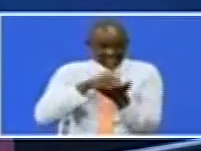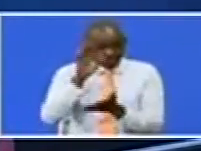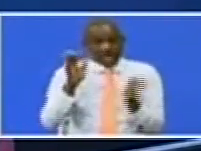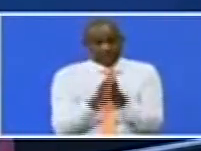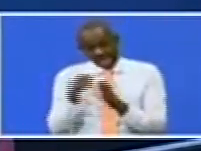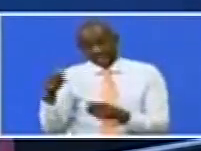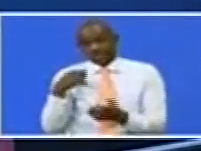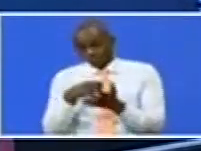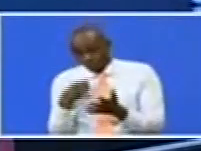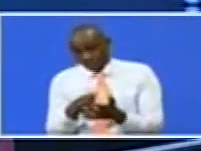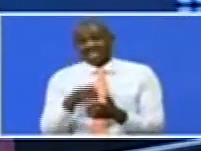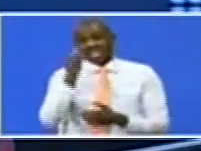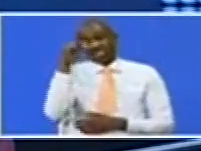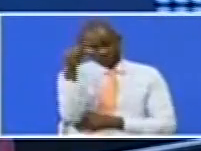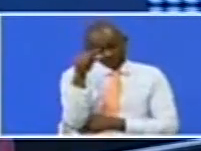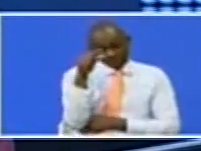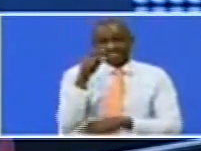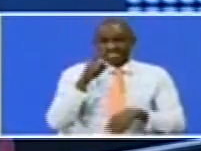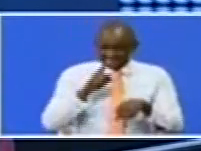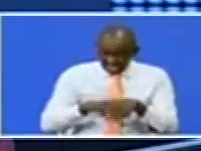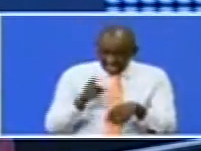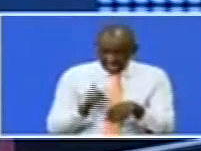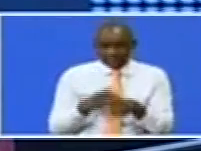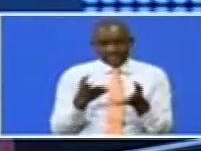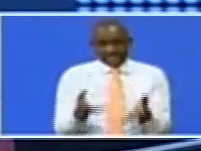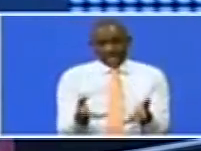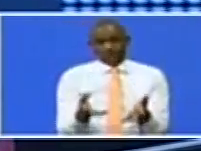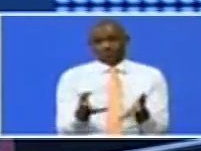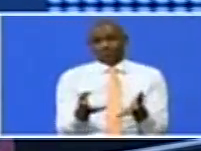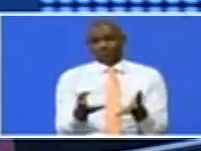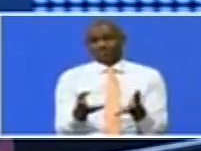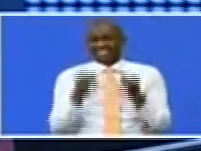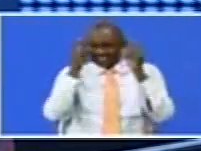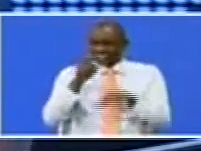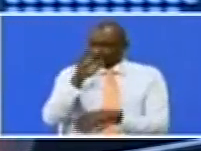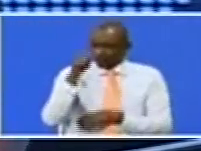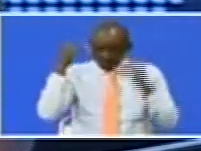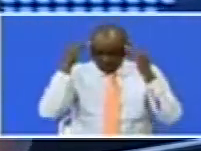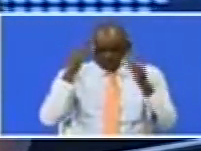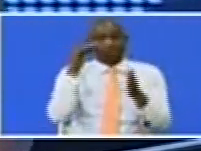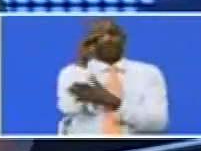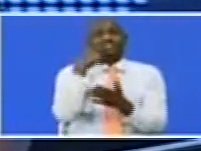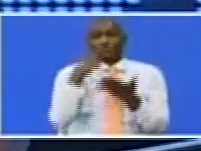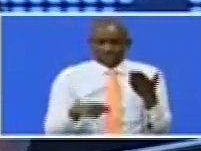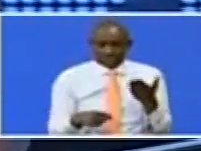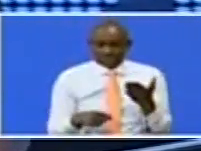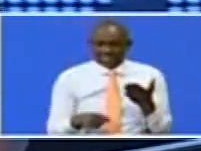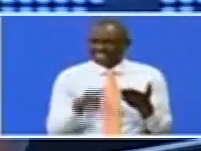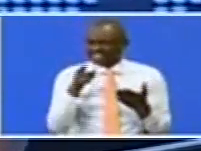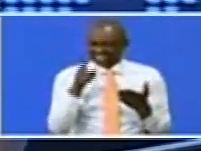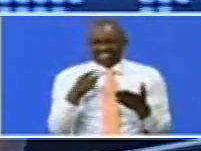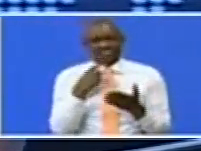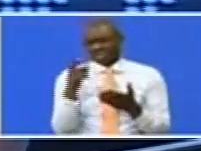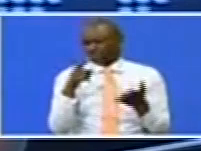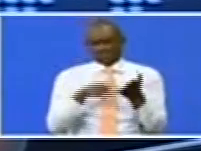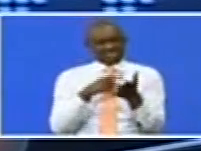parties, including the Attorney General. And as KTN's Michelle Ngelena reports, the decision by the Court of Appeal to dismiss the allegations could see